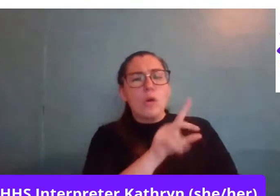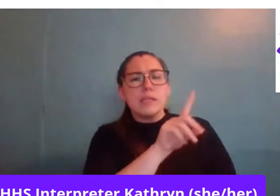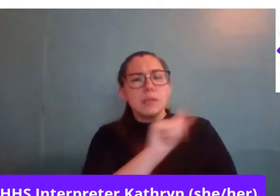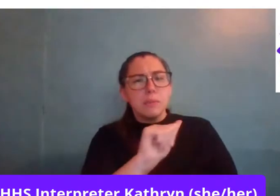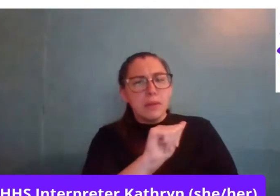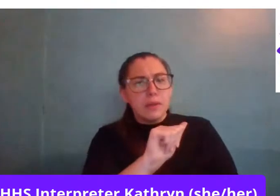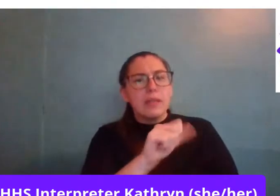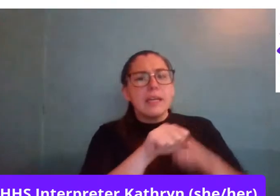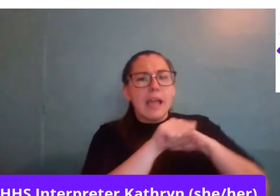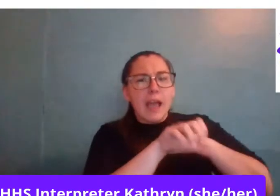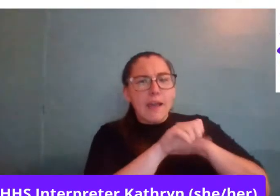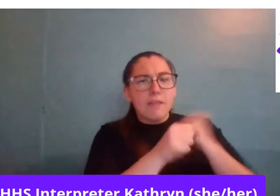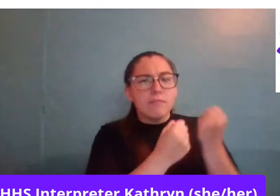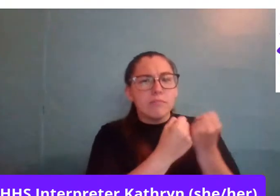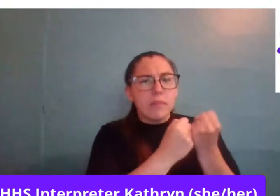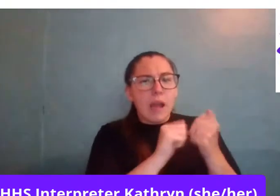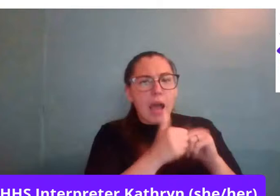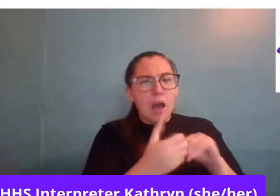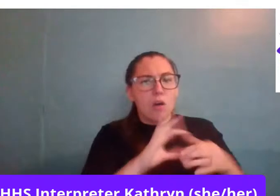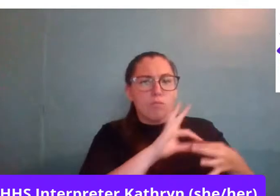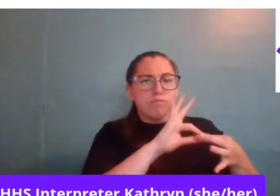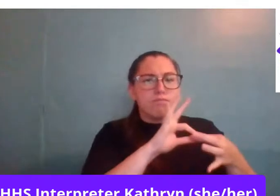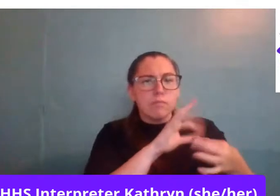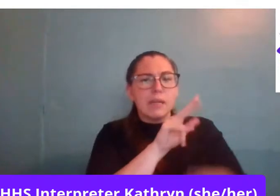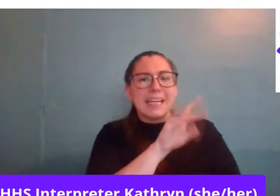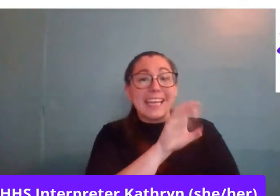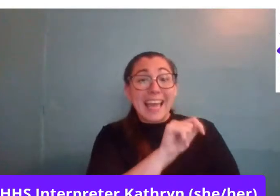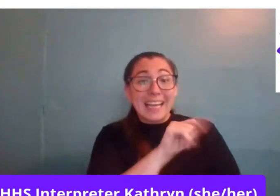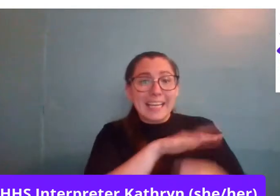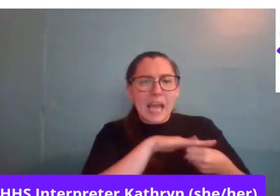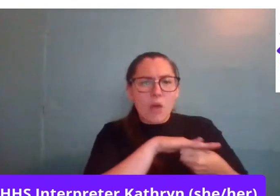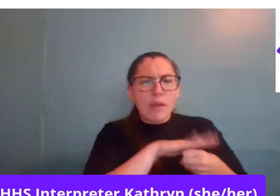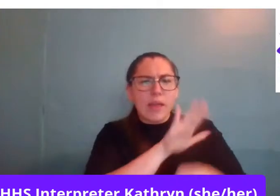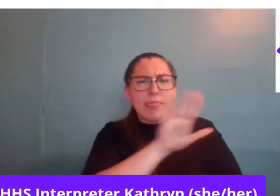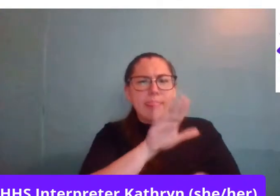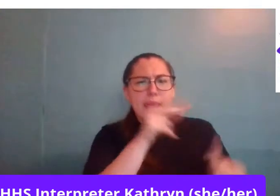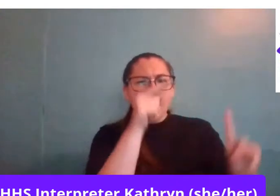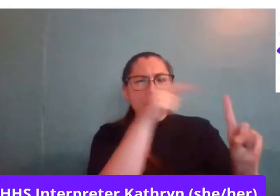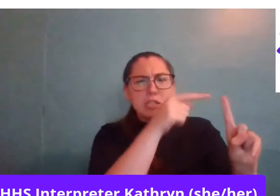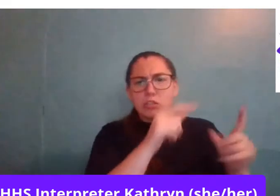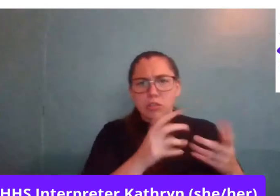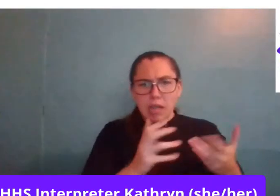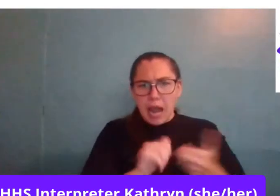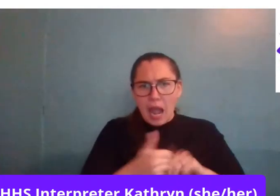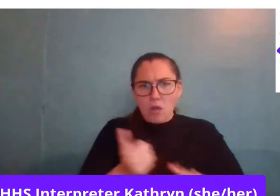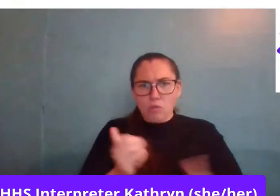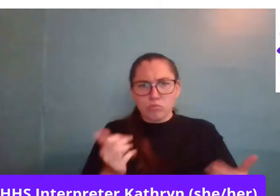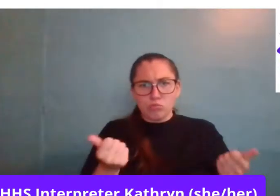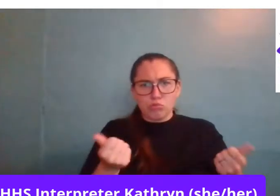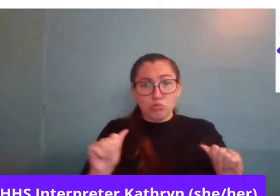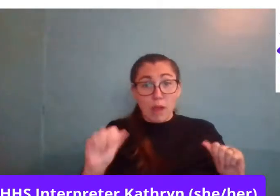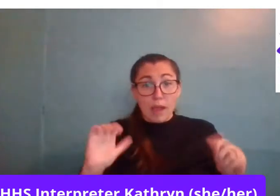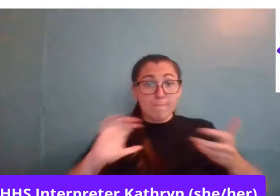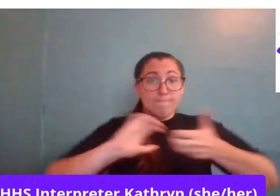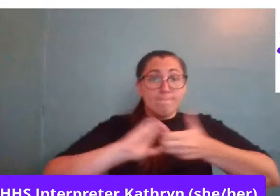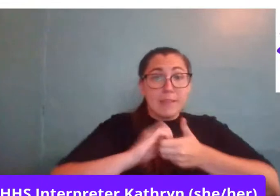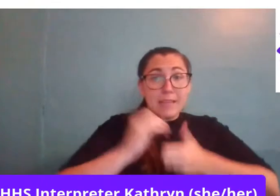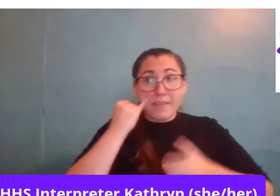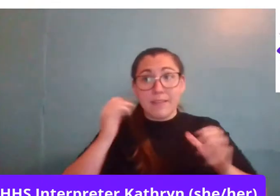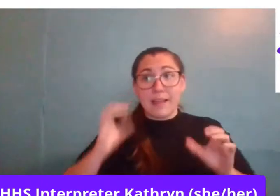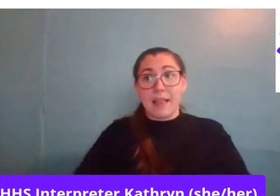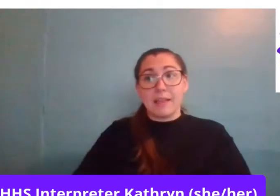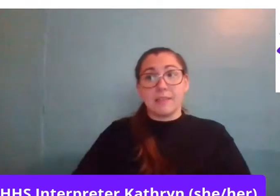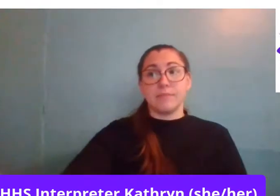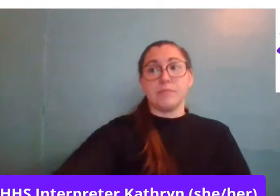into their mission and what they try to infuse into those who come as clients?